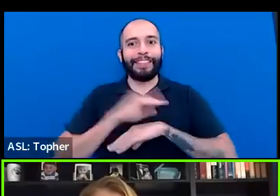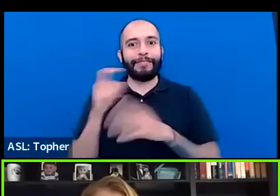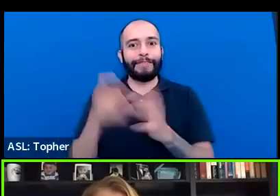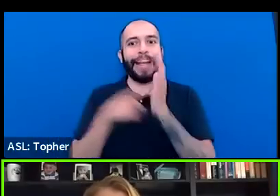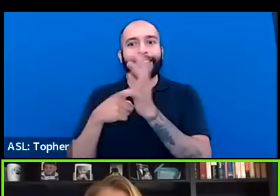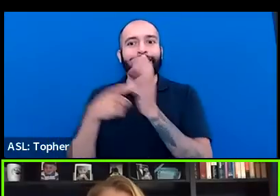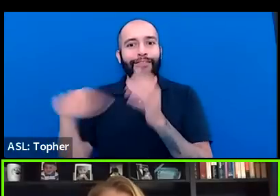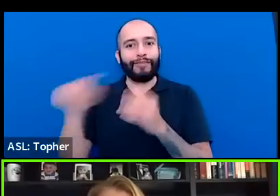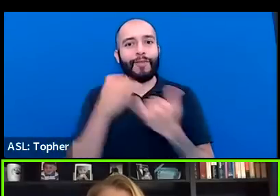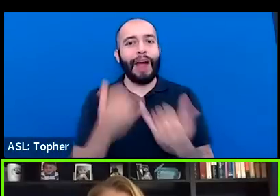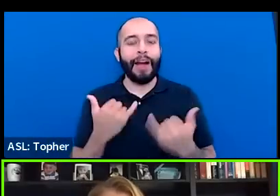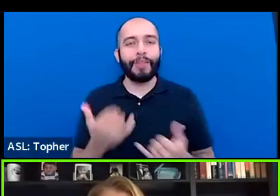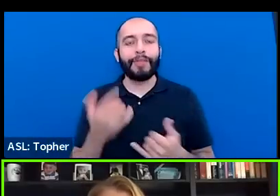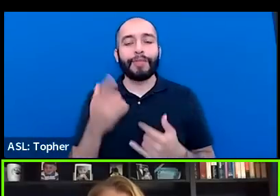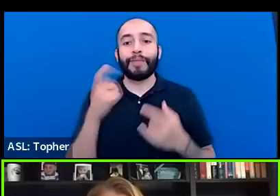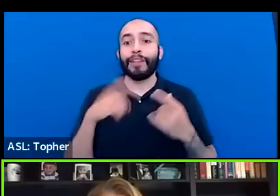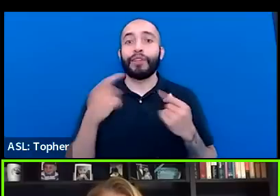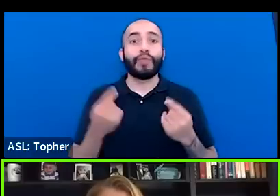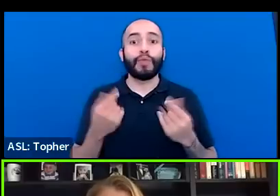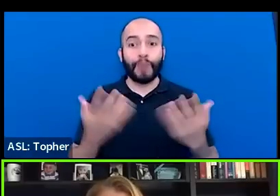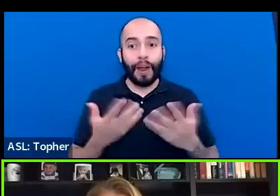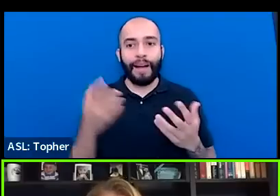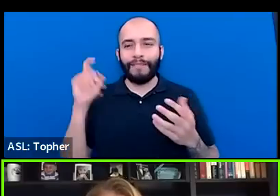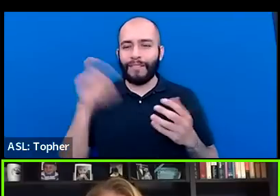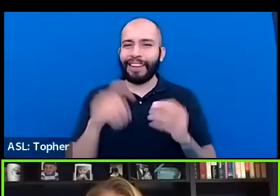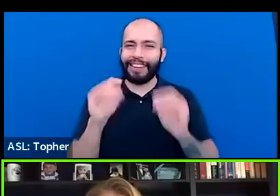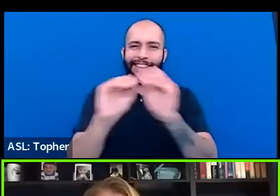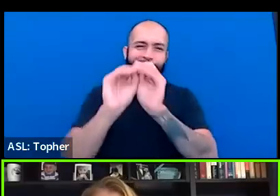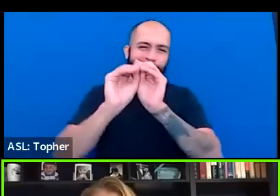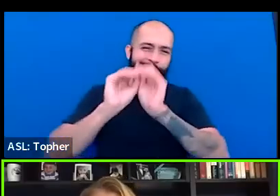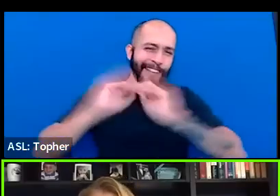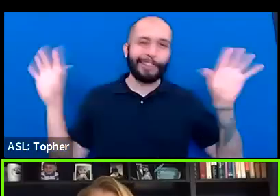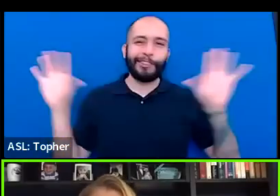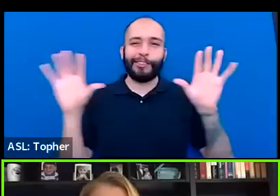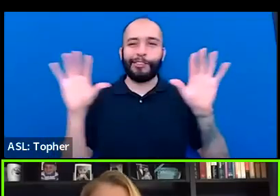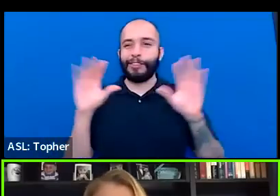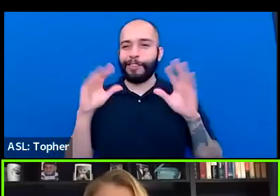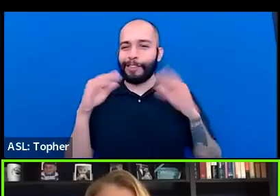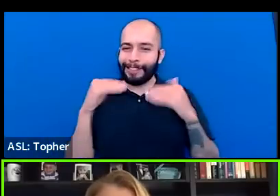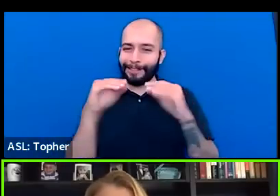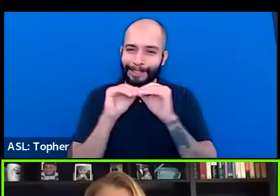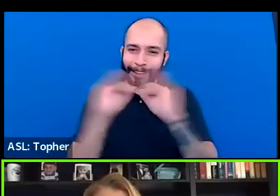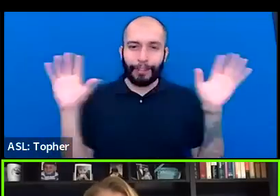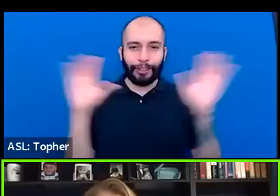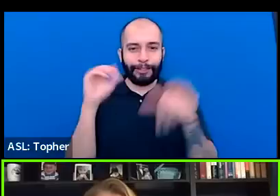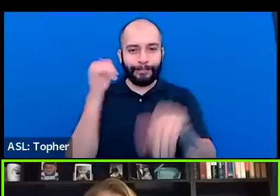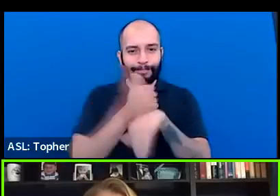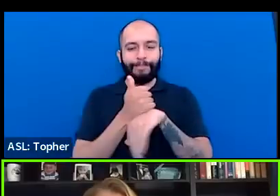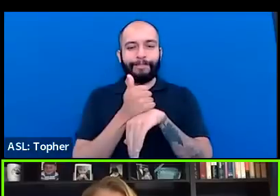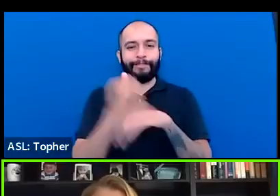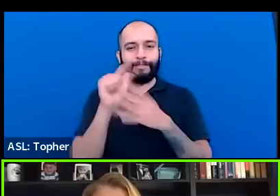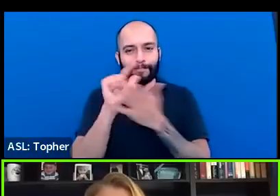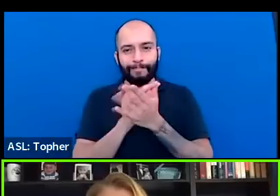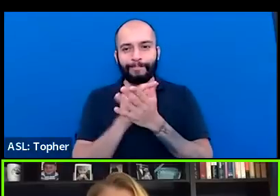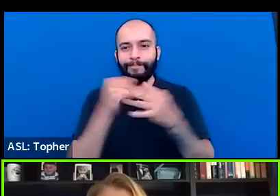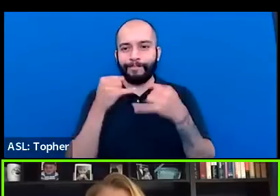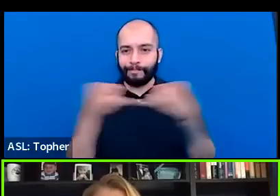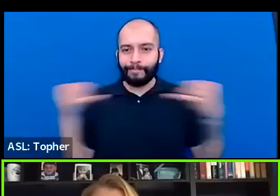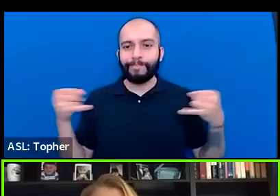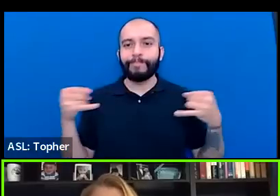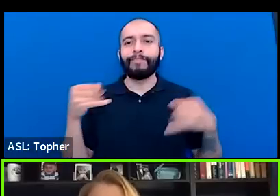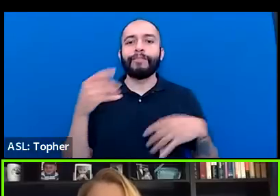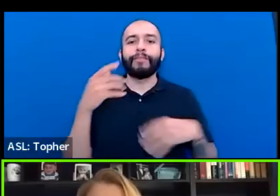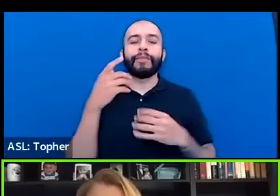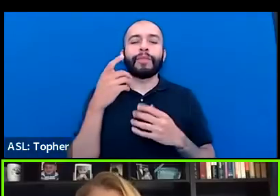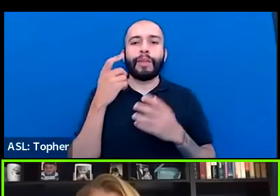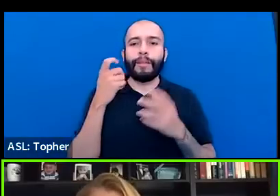issues aside. Every second that we spend on fighting each other, cutting up turf, feeling like unions own workers